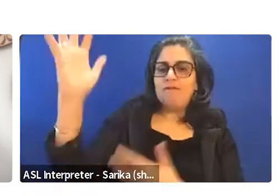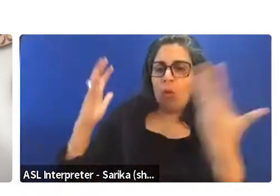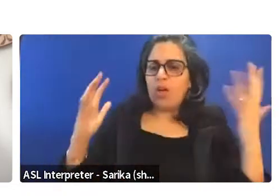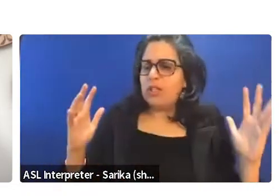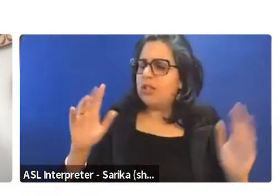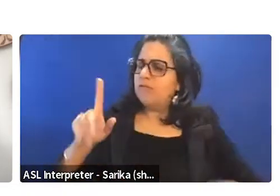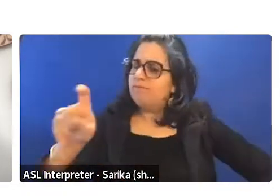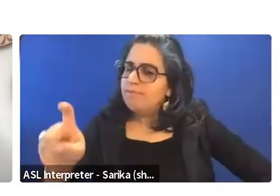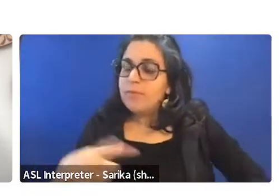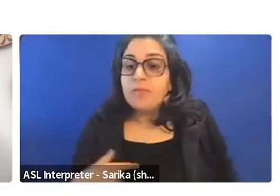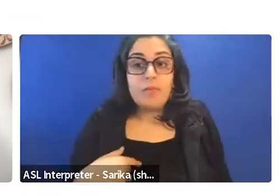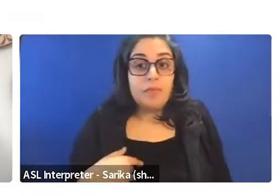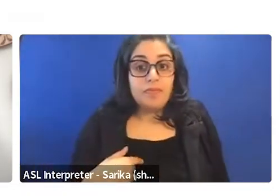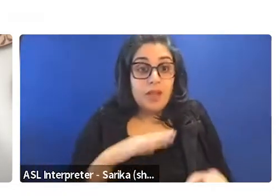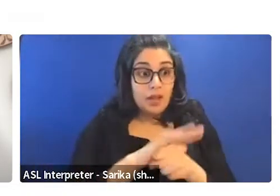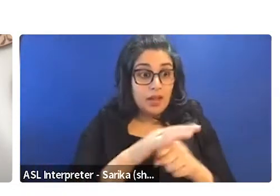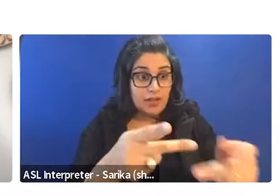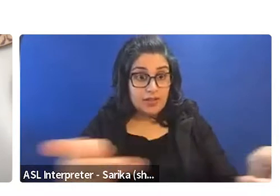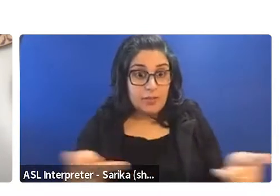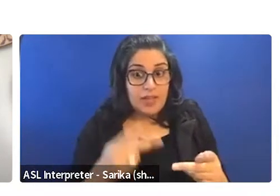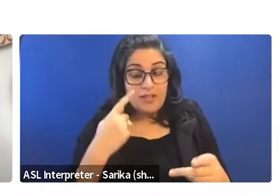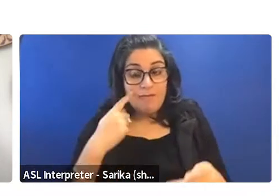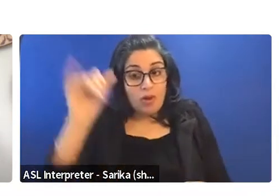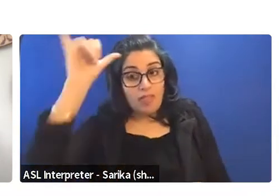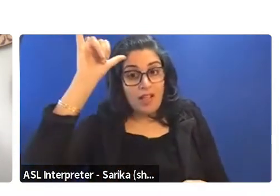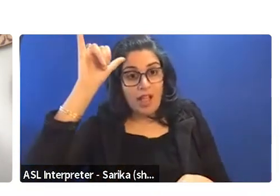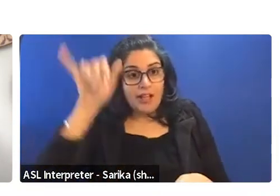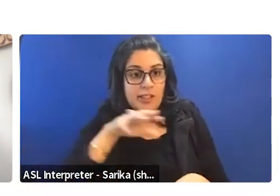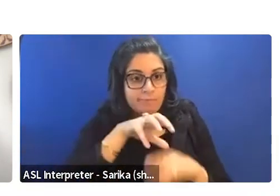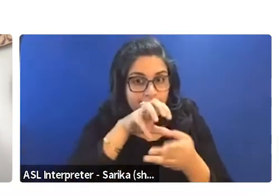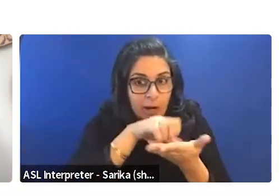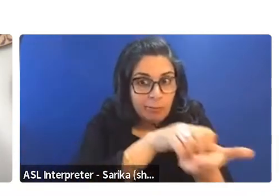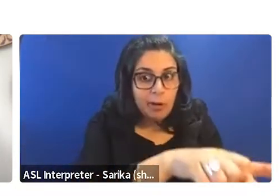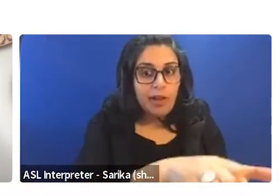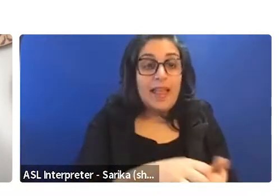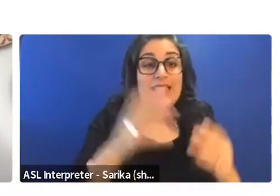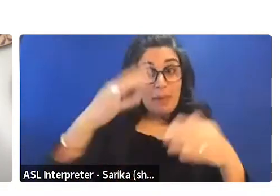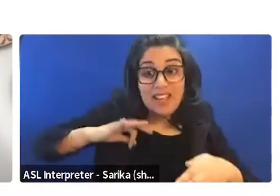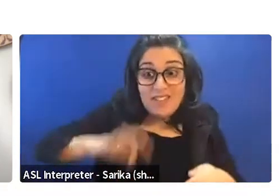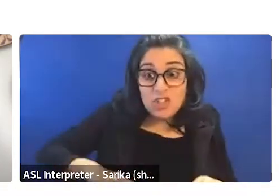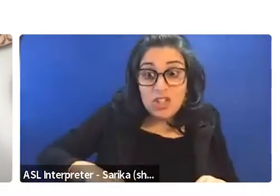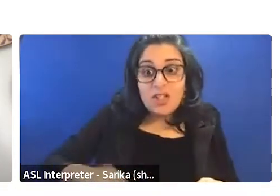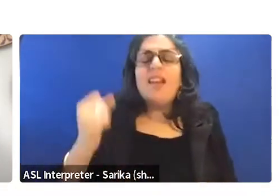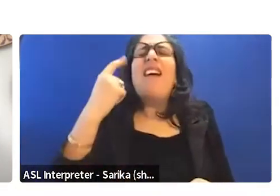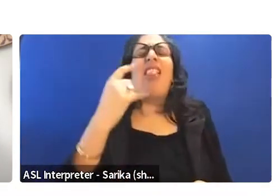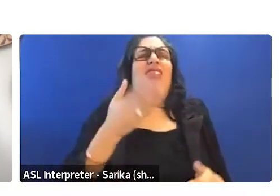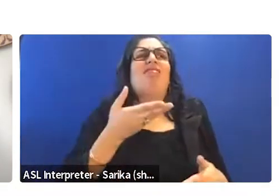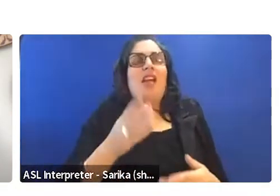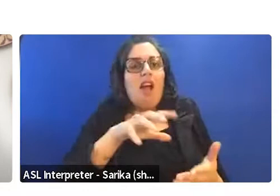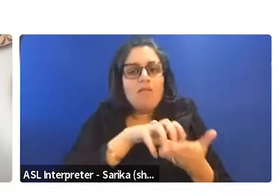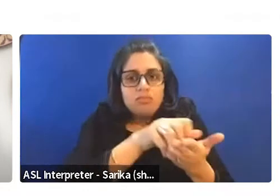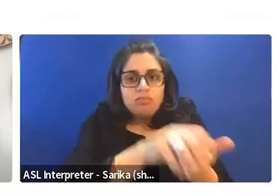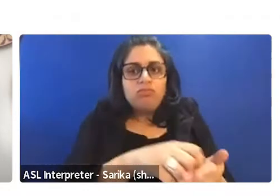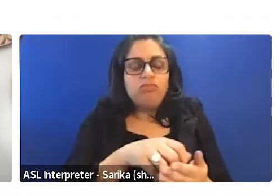land, is there enough space for the cows to graze in a way that is climate beneficial? Because there are grazing practices that can